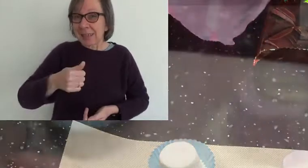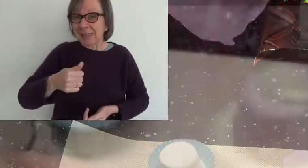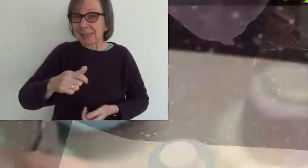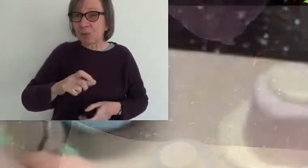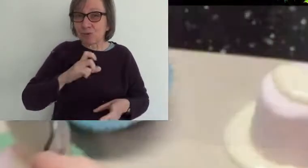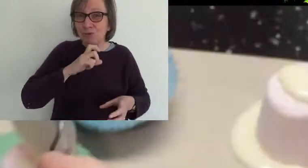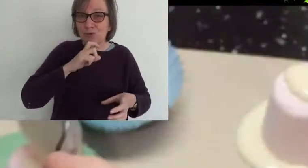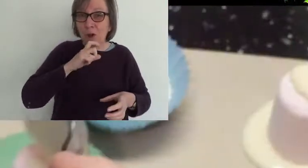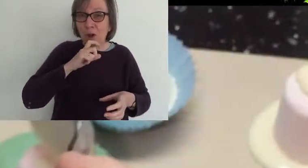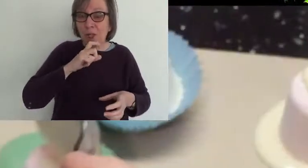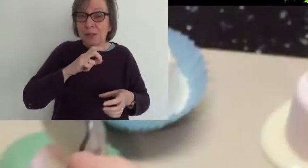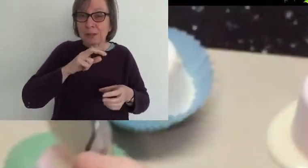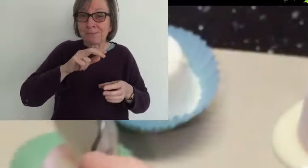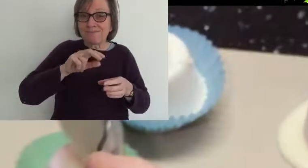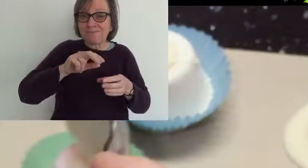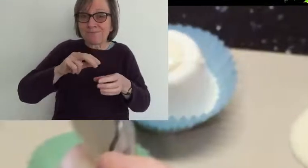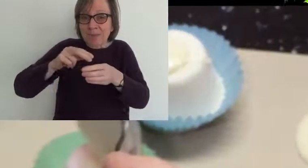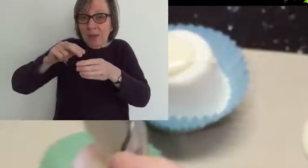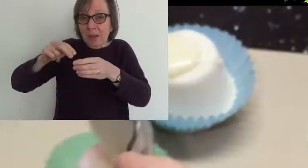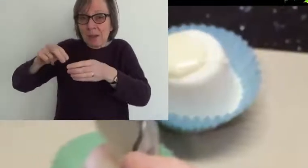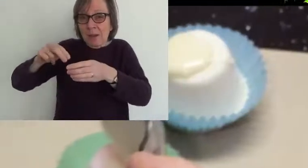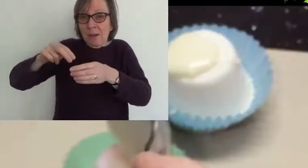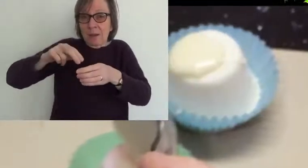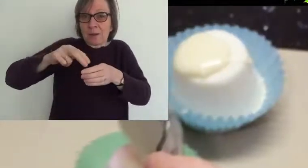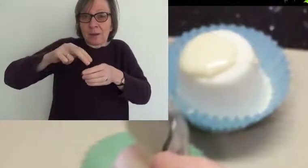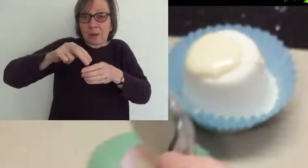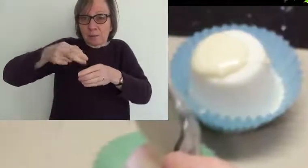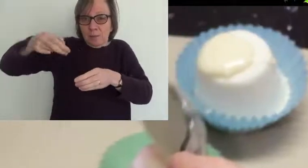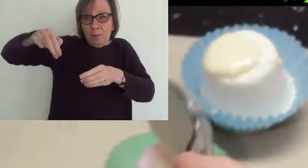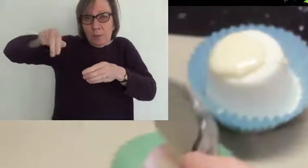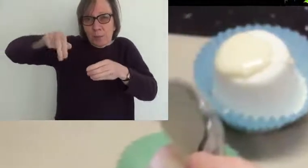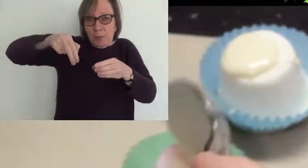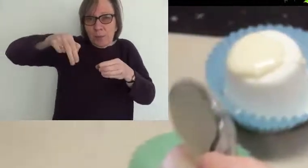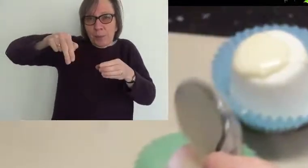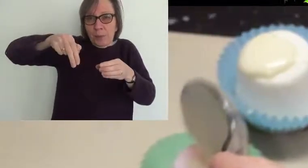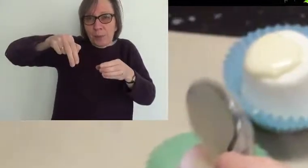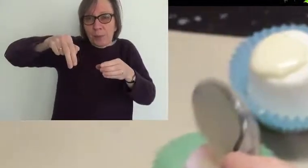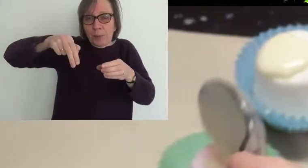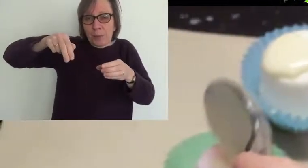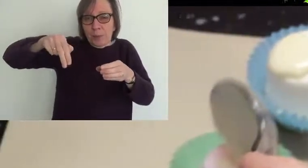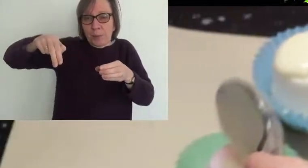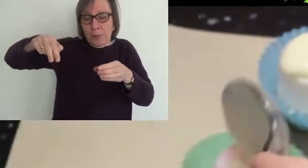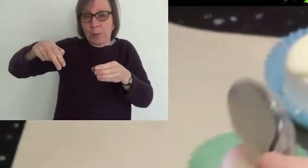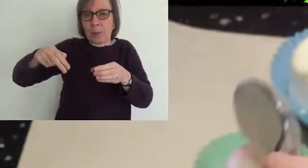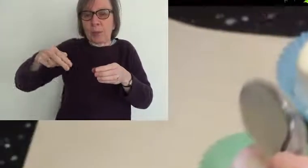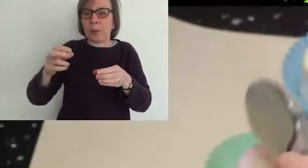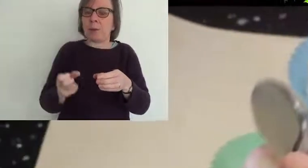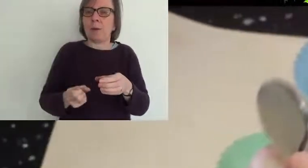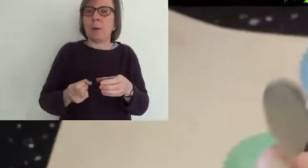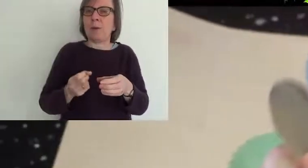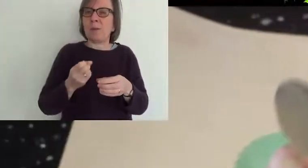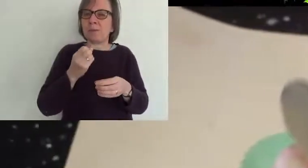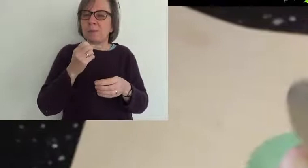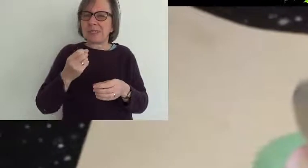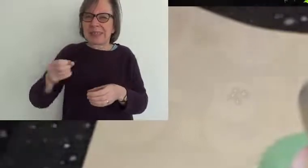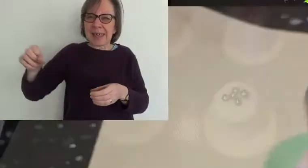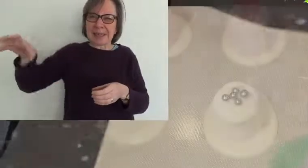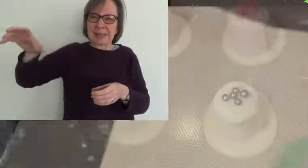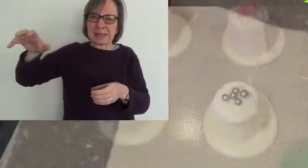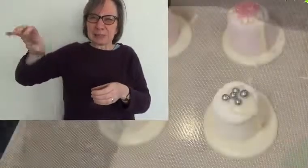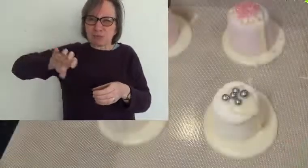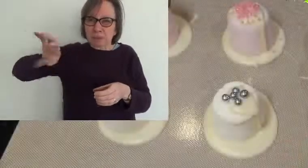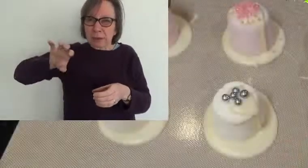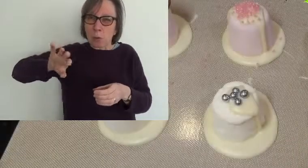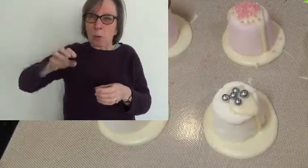Then get another tiny little bit of chocolate and drizzle it on top of the marshmallow, and then put some of